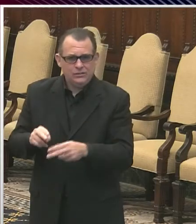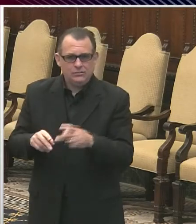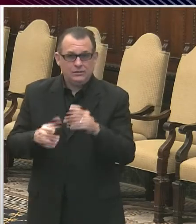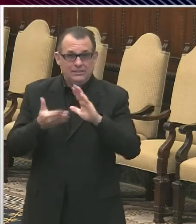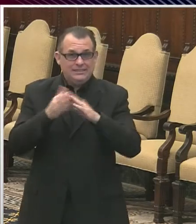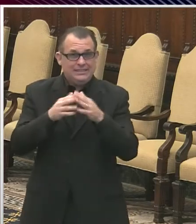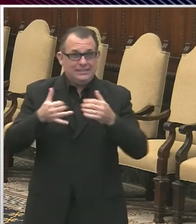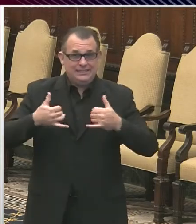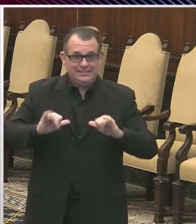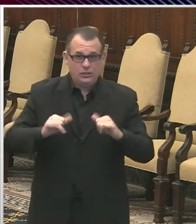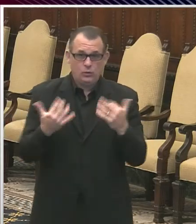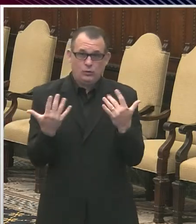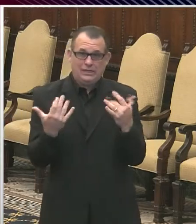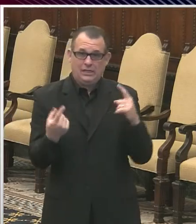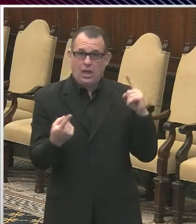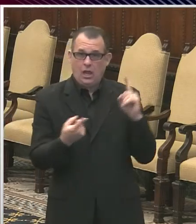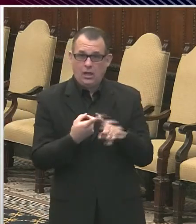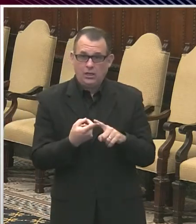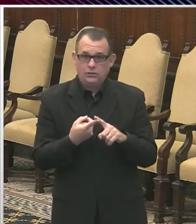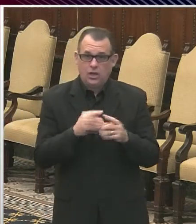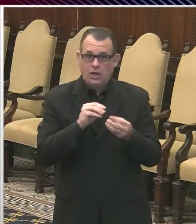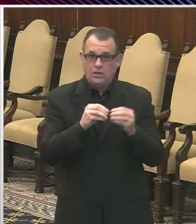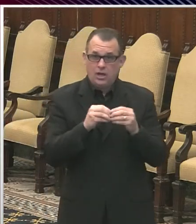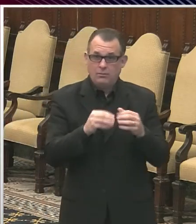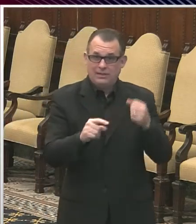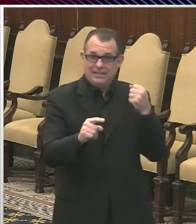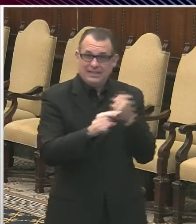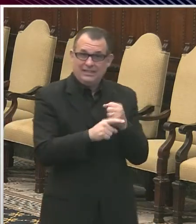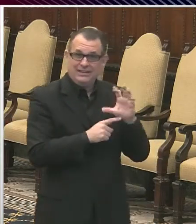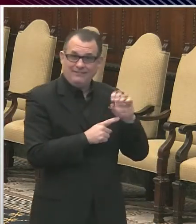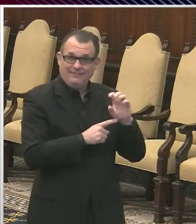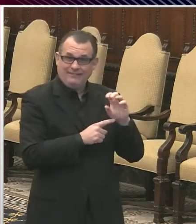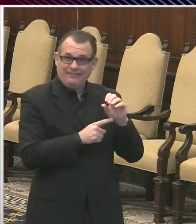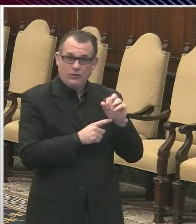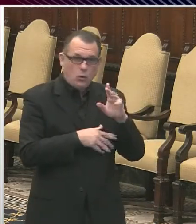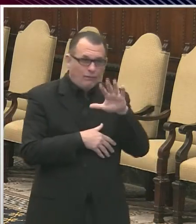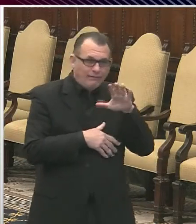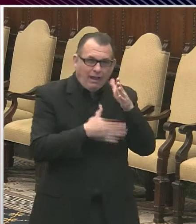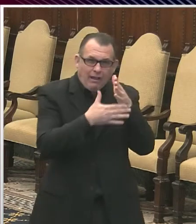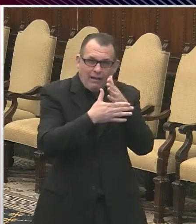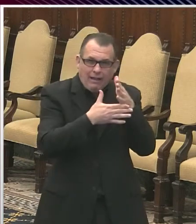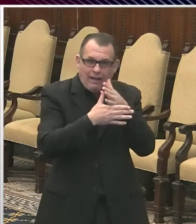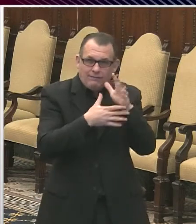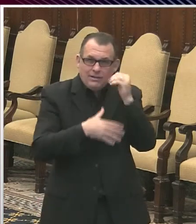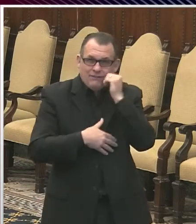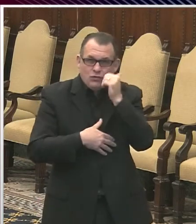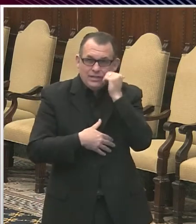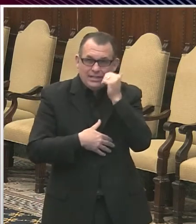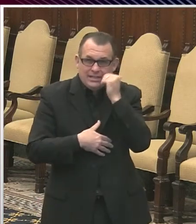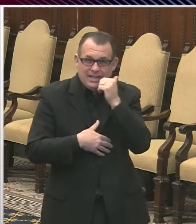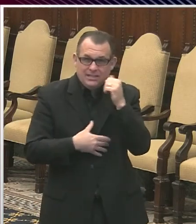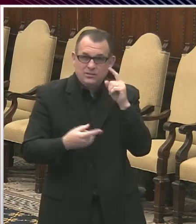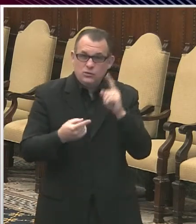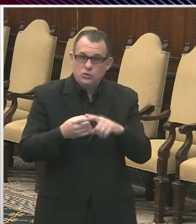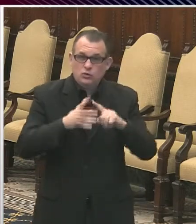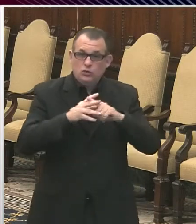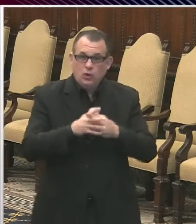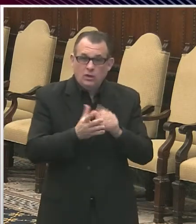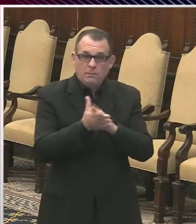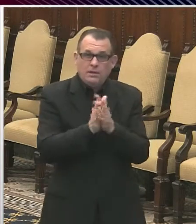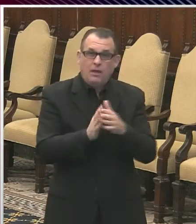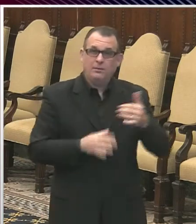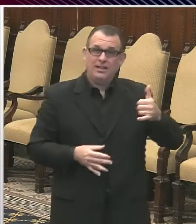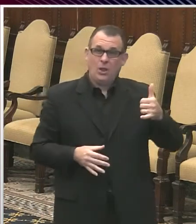wait until that around 50 or 55, whatever it was per day threshold to start moving to the yellow phase?